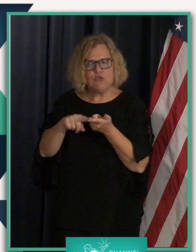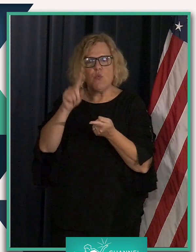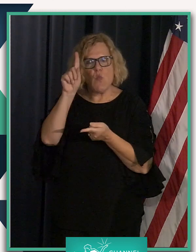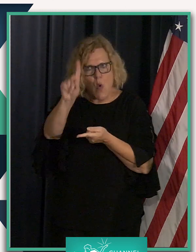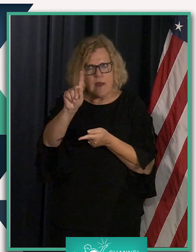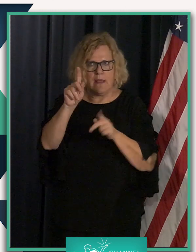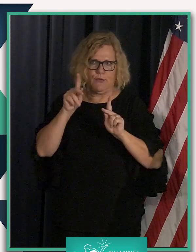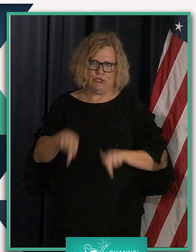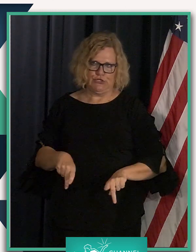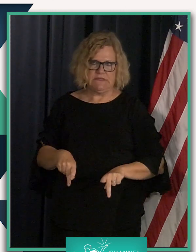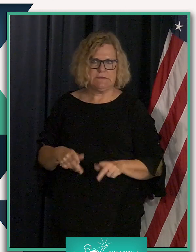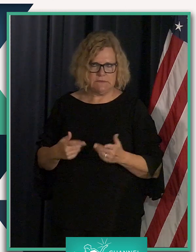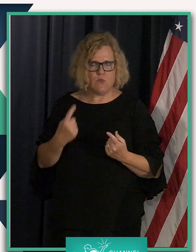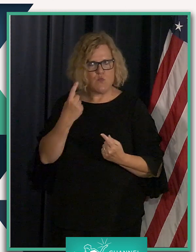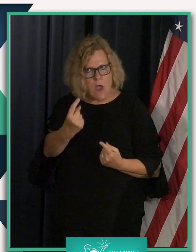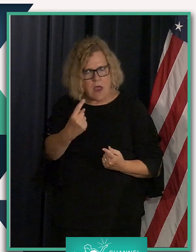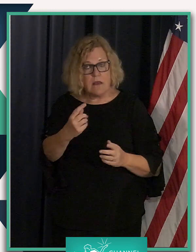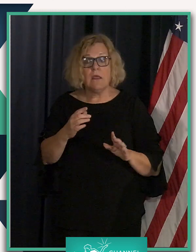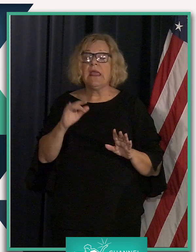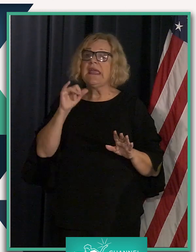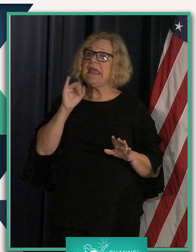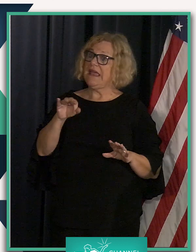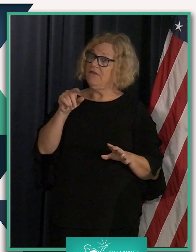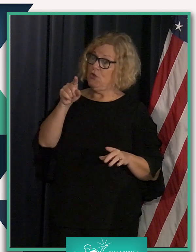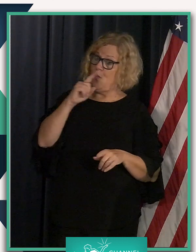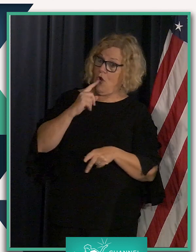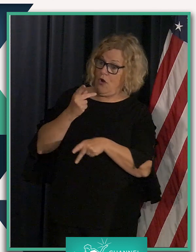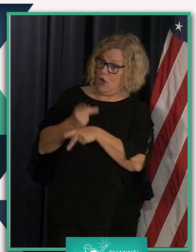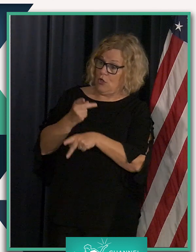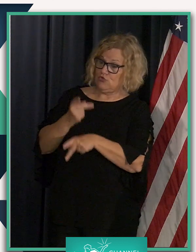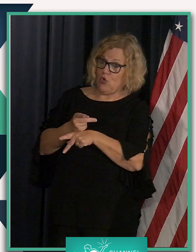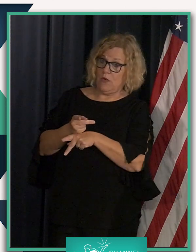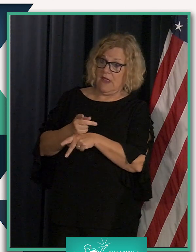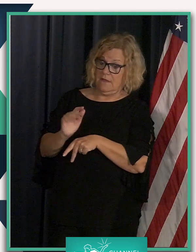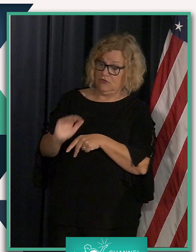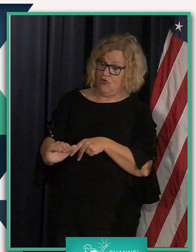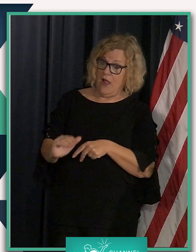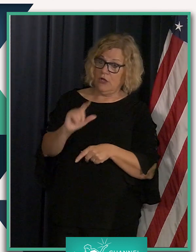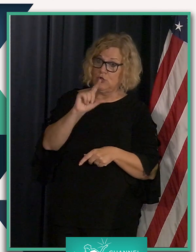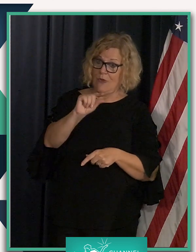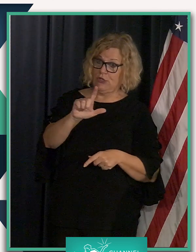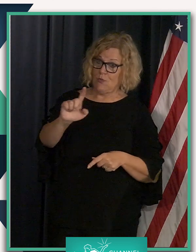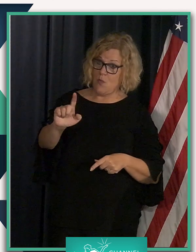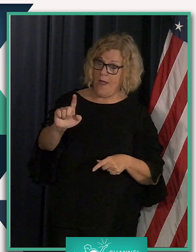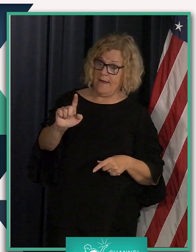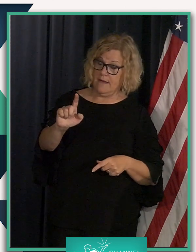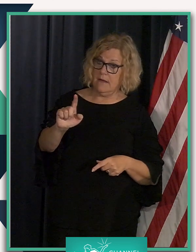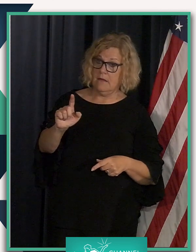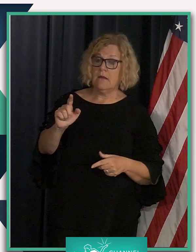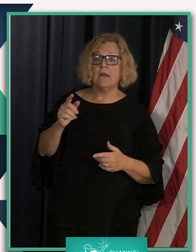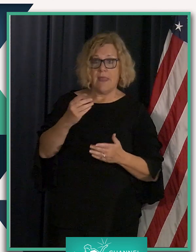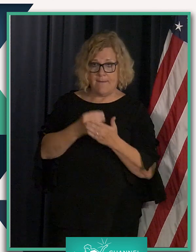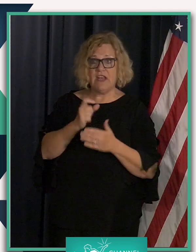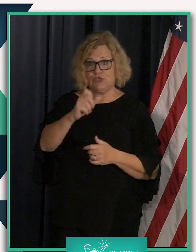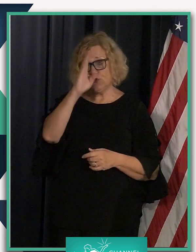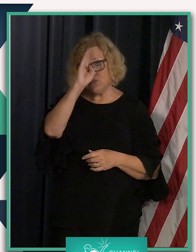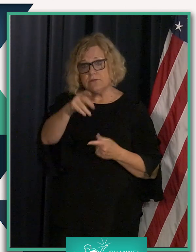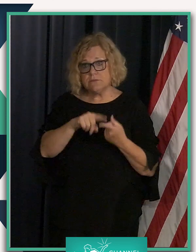guardian. Okay? If you're the custodial guardian in 2021, that money comes to you.